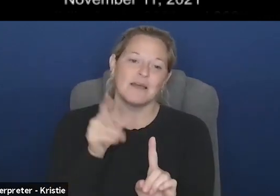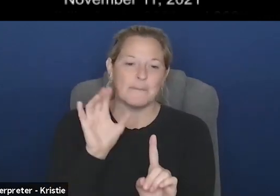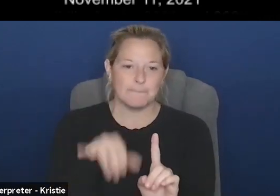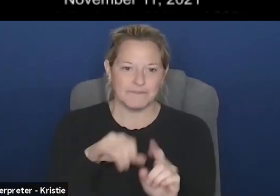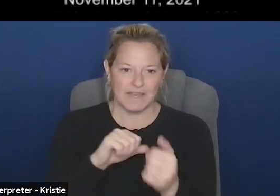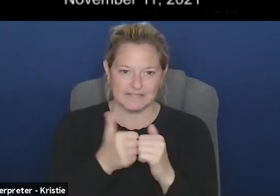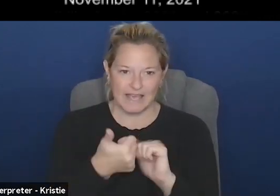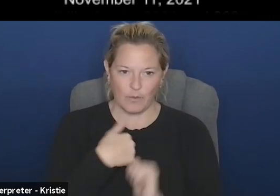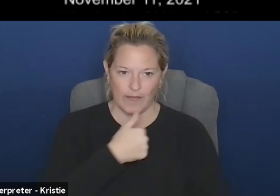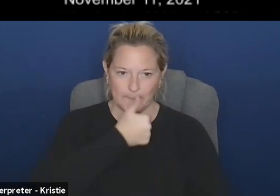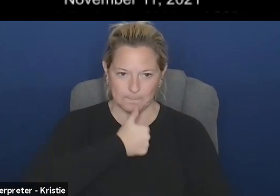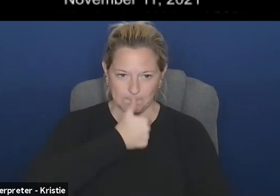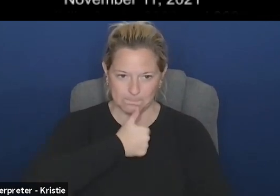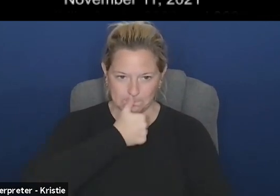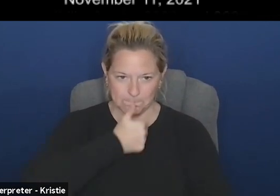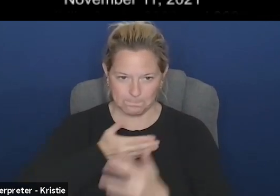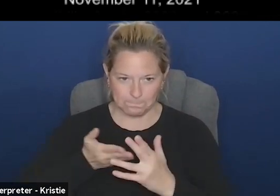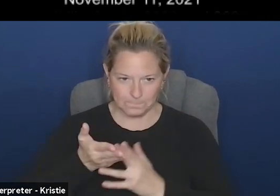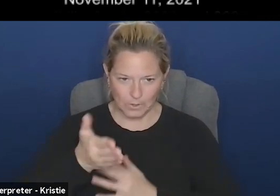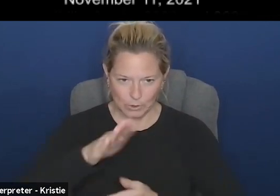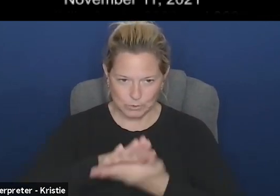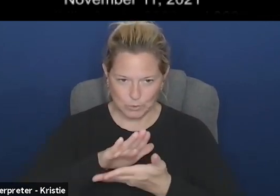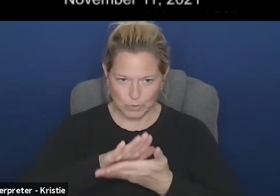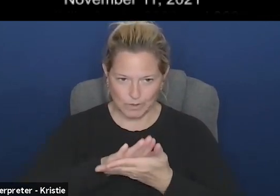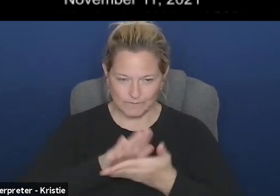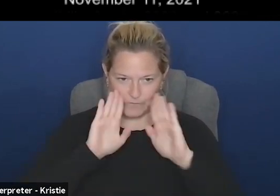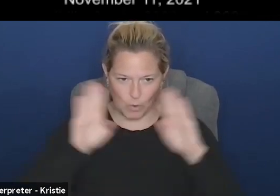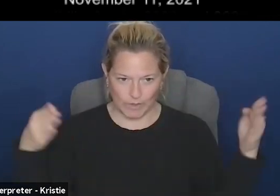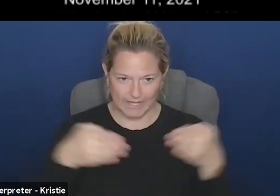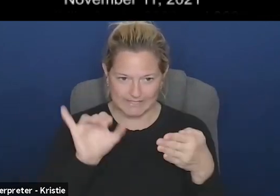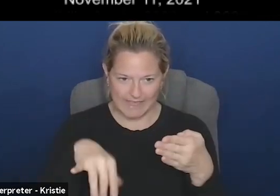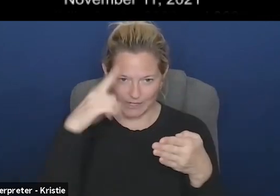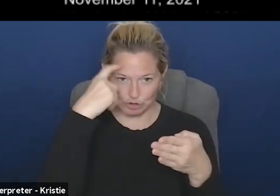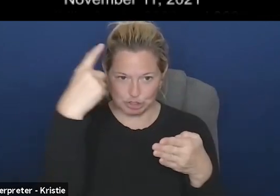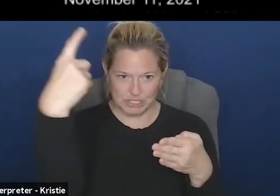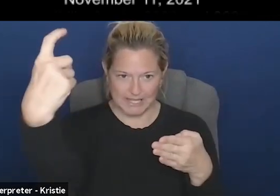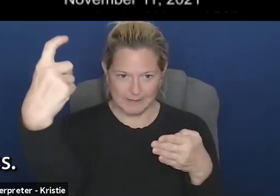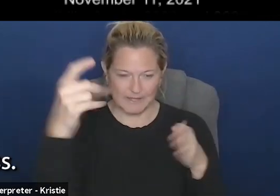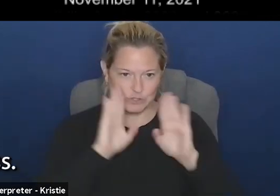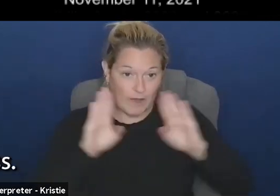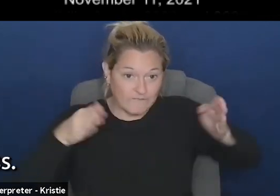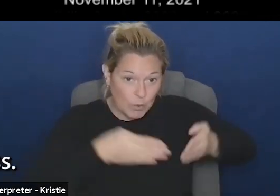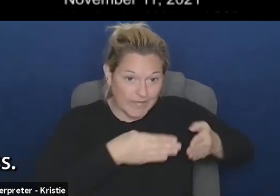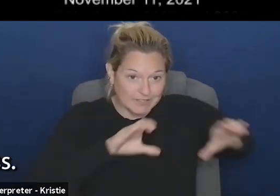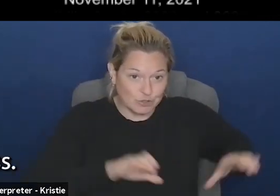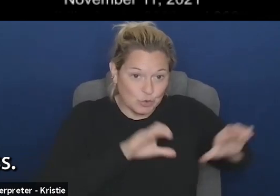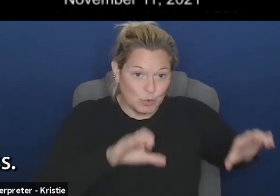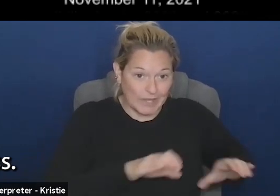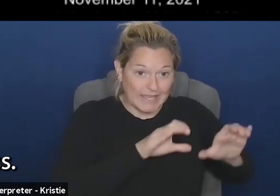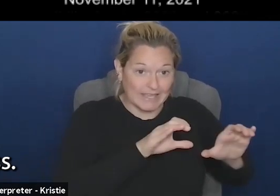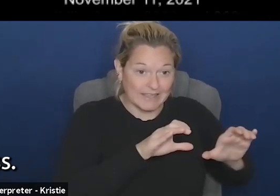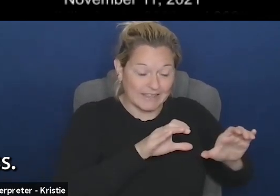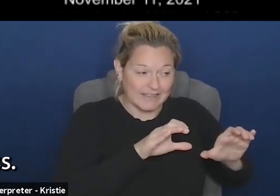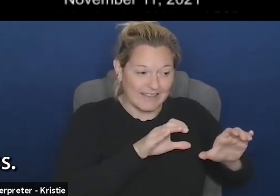of the real learning in my life, is sort of learning by doing and hopefully making